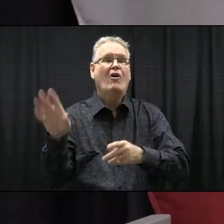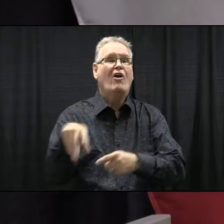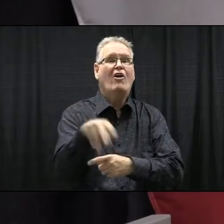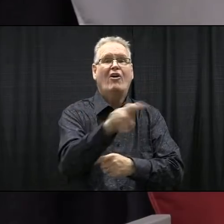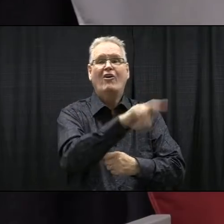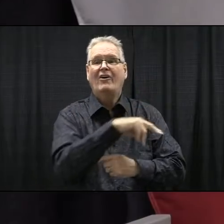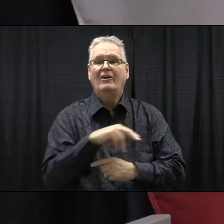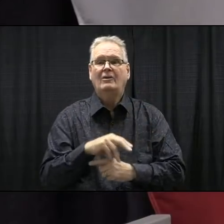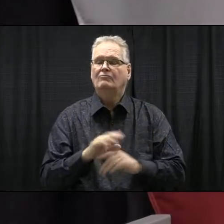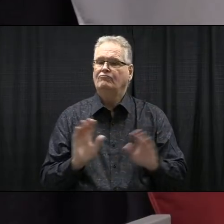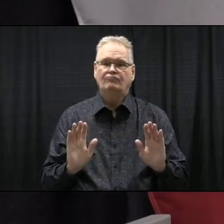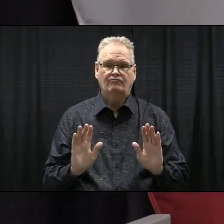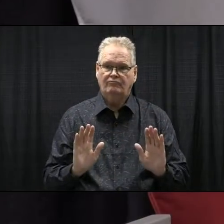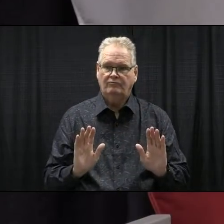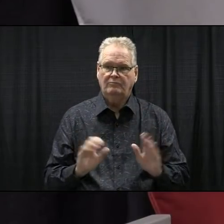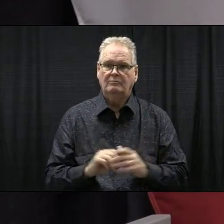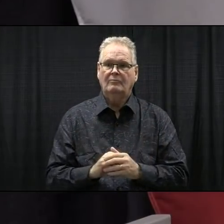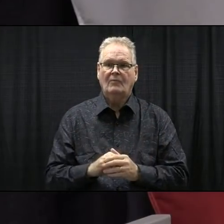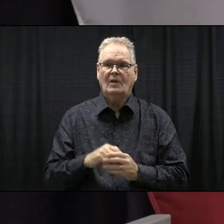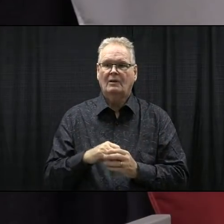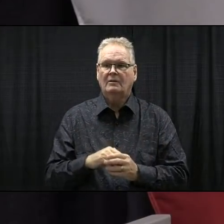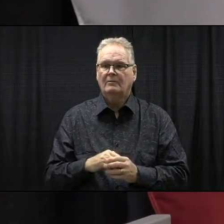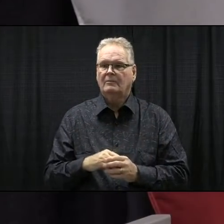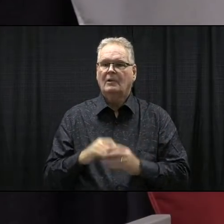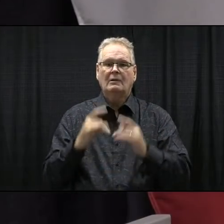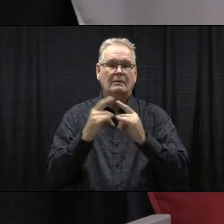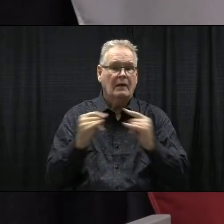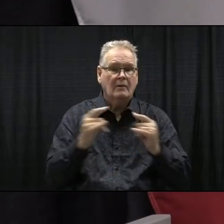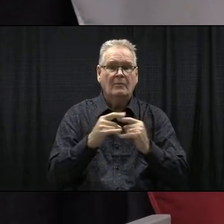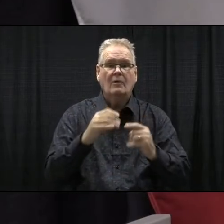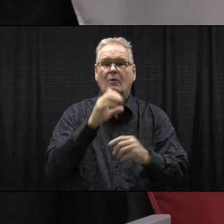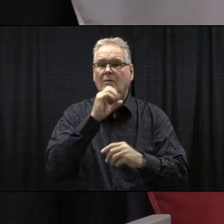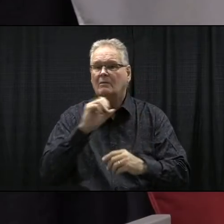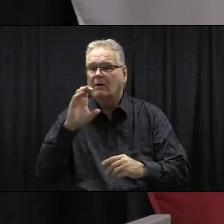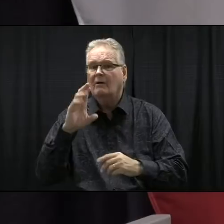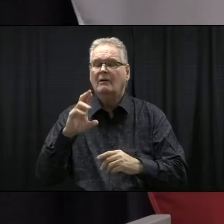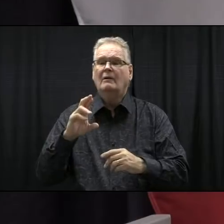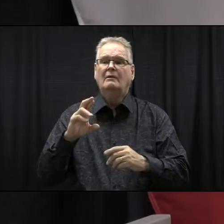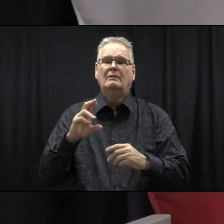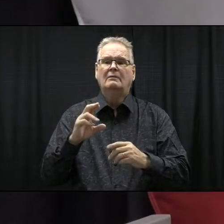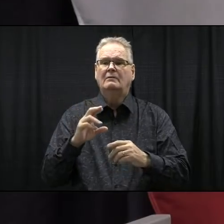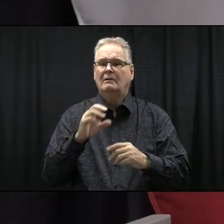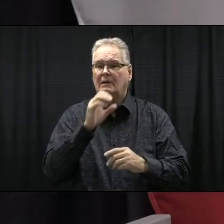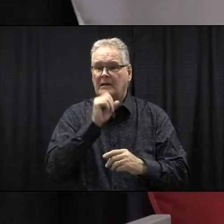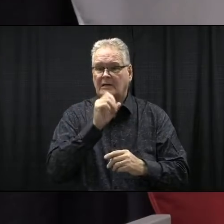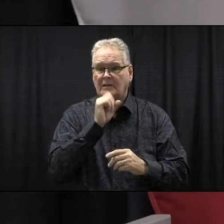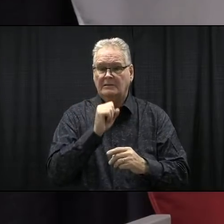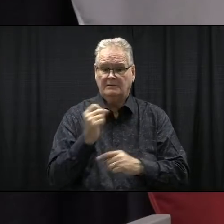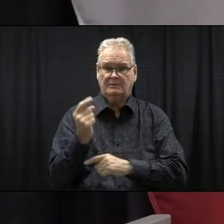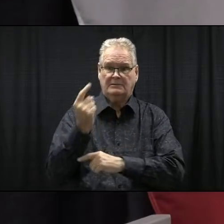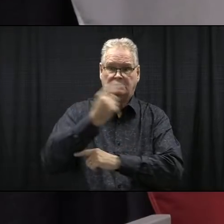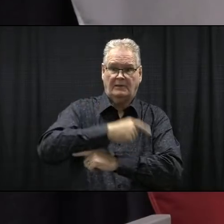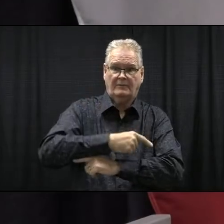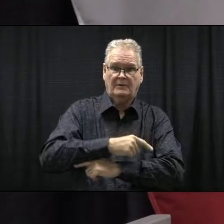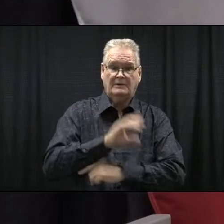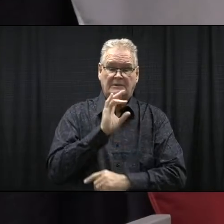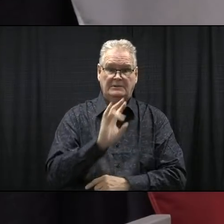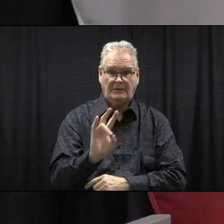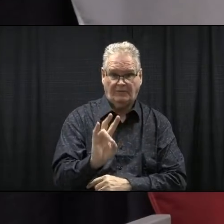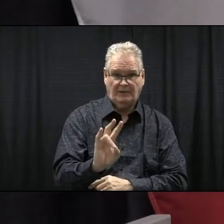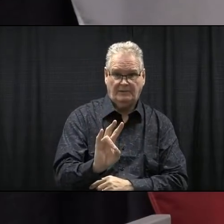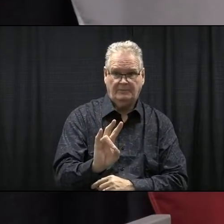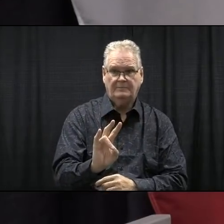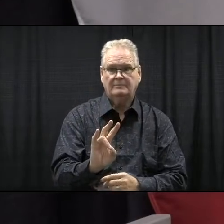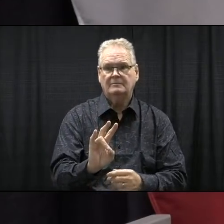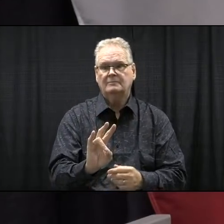avoid large, crowded settings. After day 7, those aged 5 to 11 can arrange for a test and will be